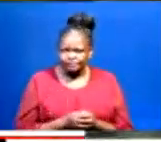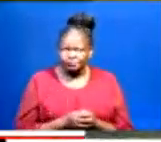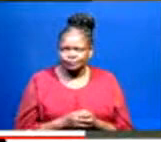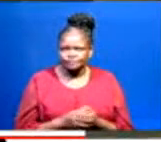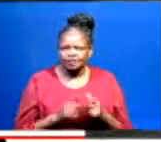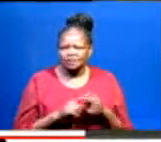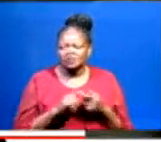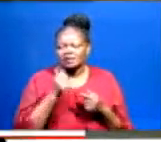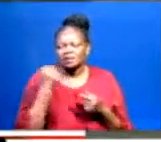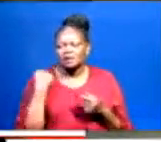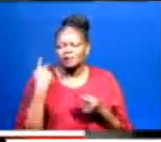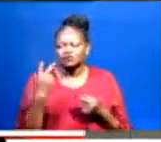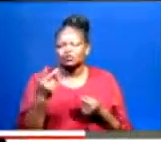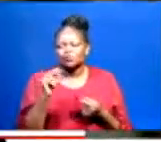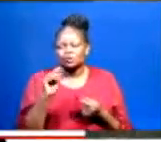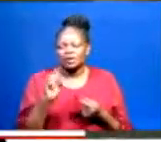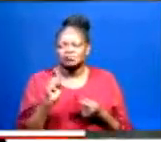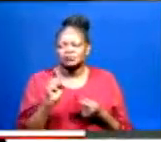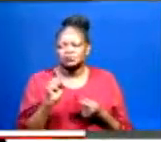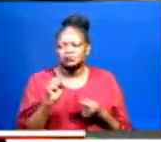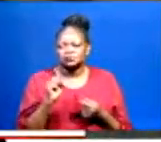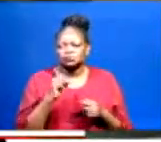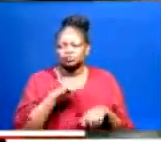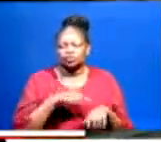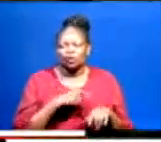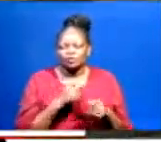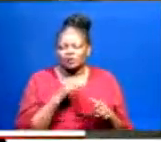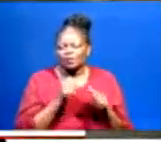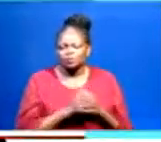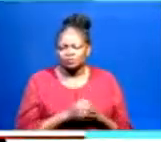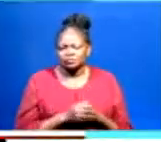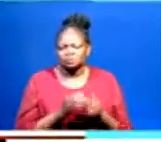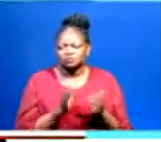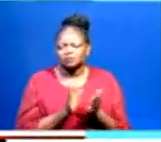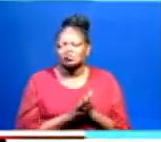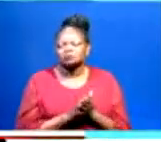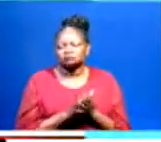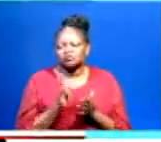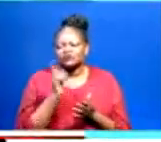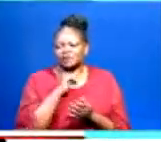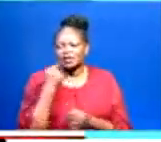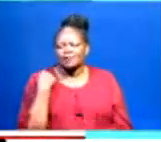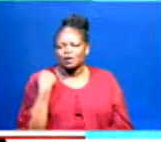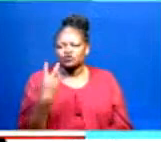compatriot Agnes Keino ran 2 hours, 24 minutes and 25 seconds to finish second